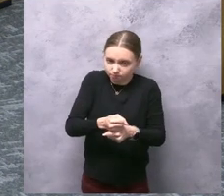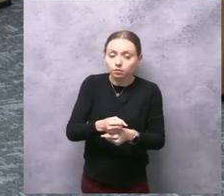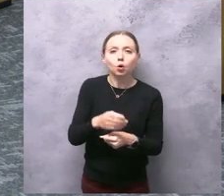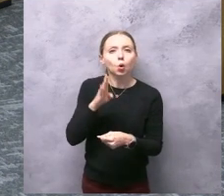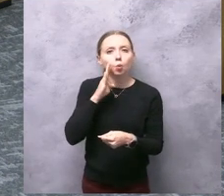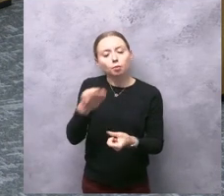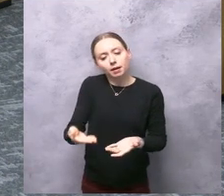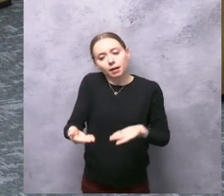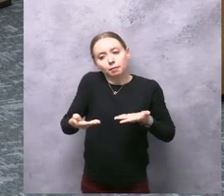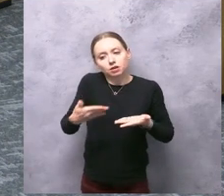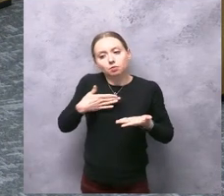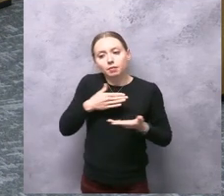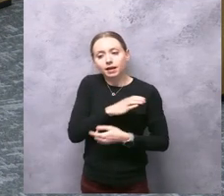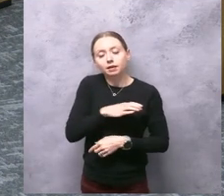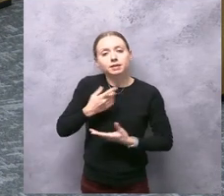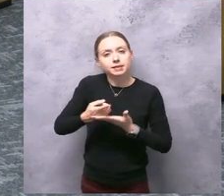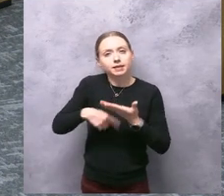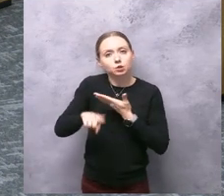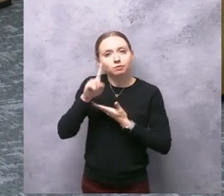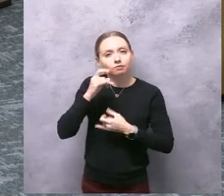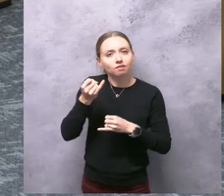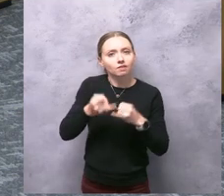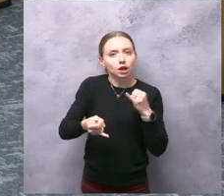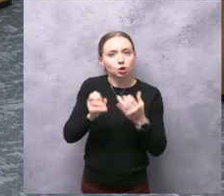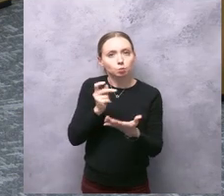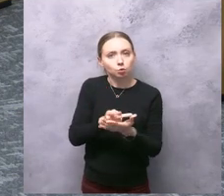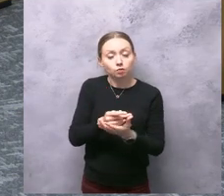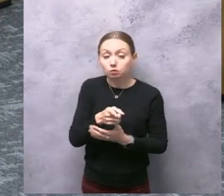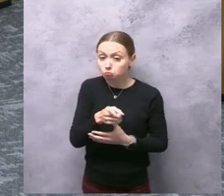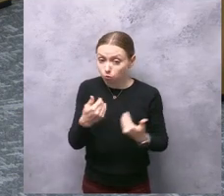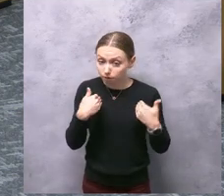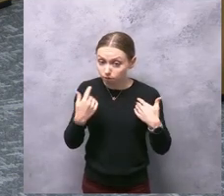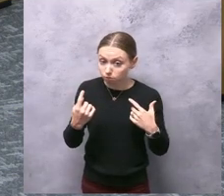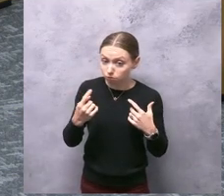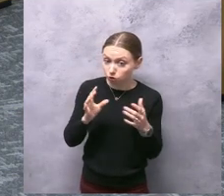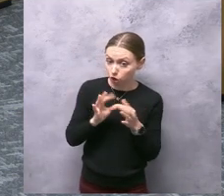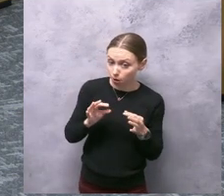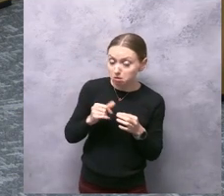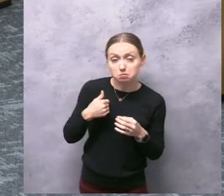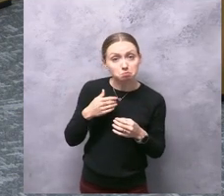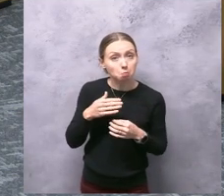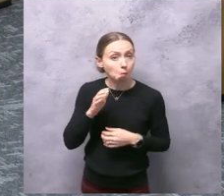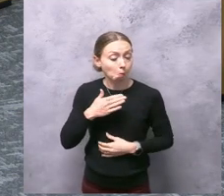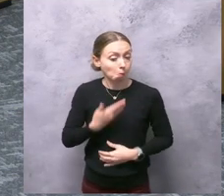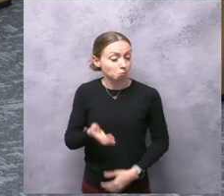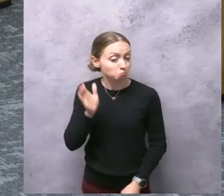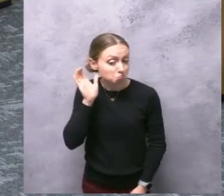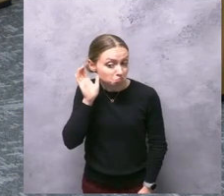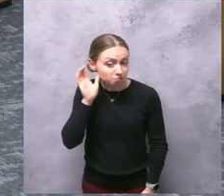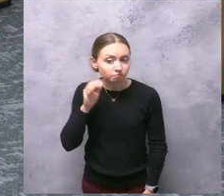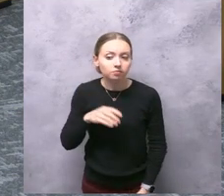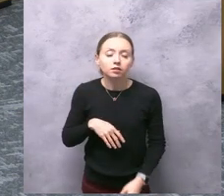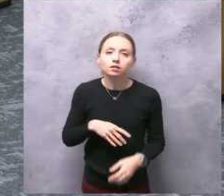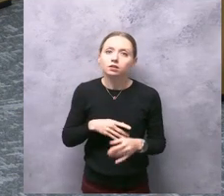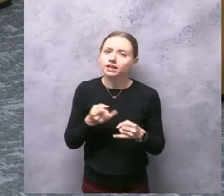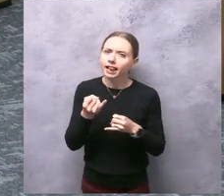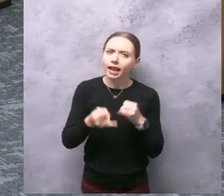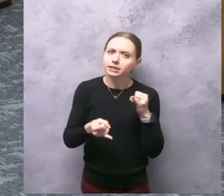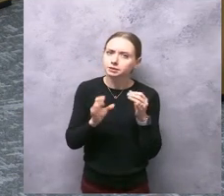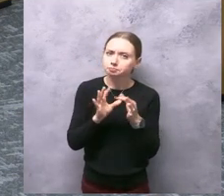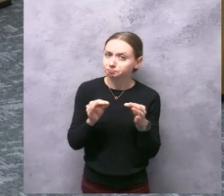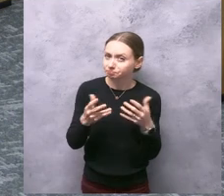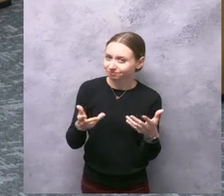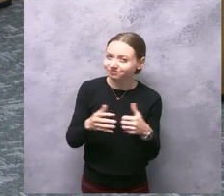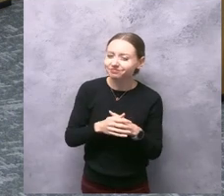final approval. So if you have any comments, I'd be interested to hear those. And the last thing I'll mention,